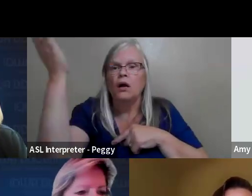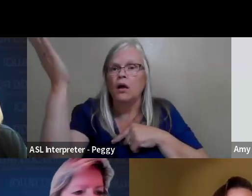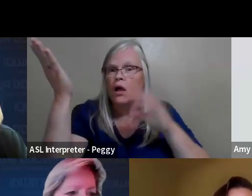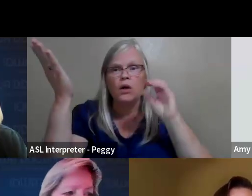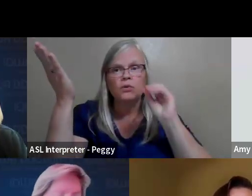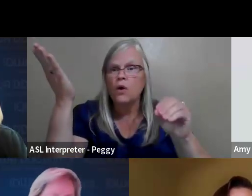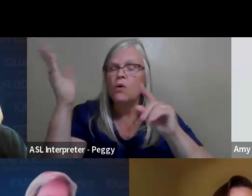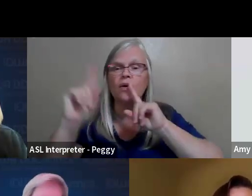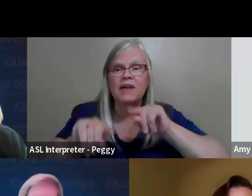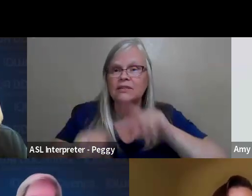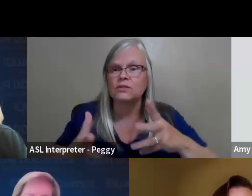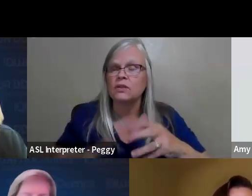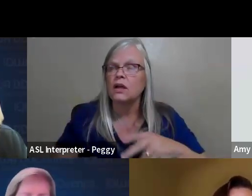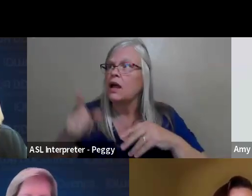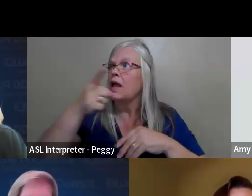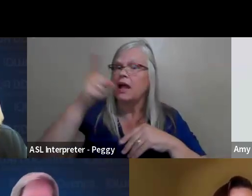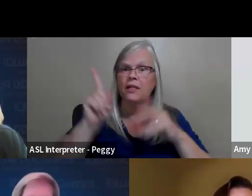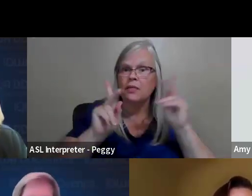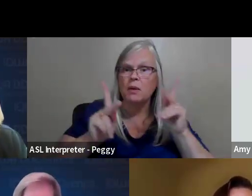not even the people who pass these laws.